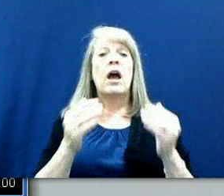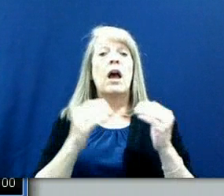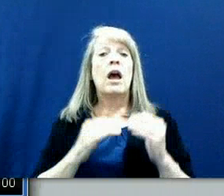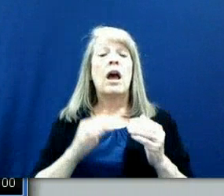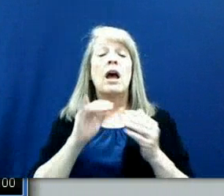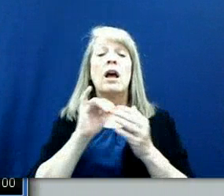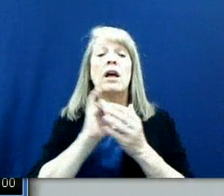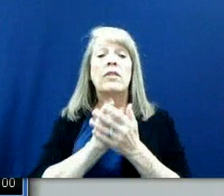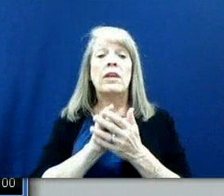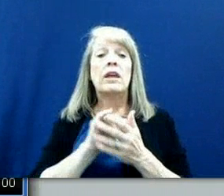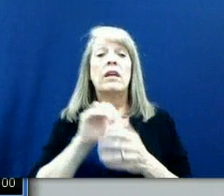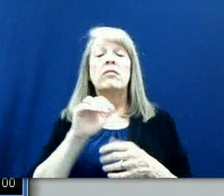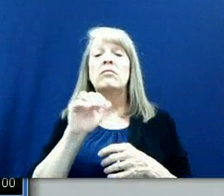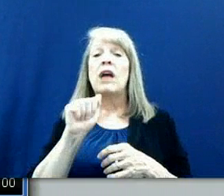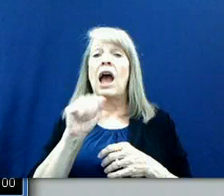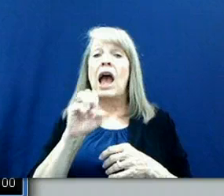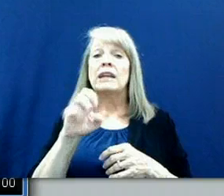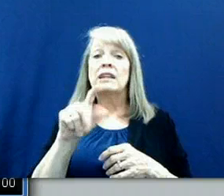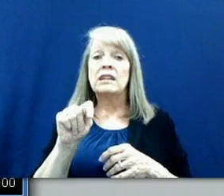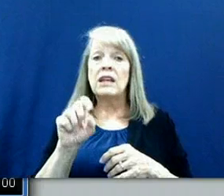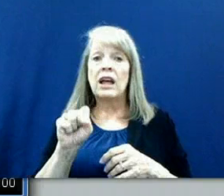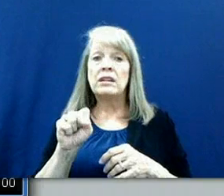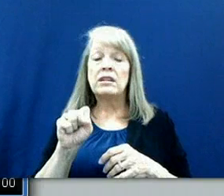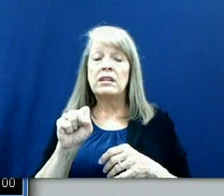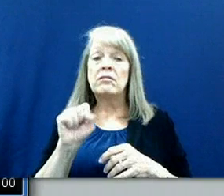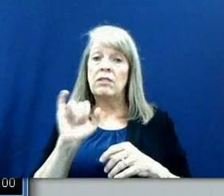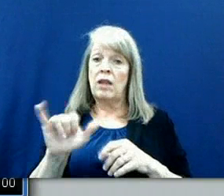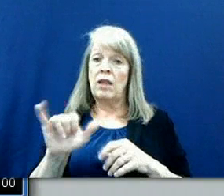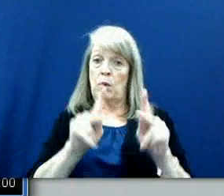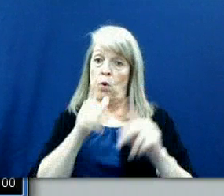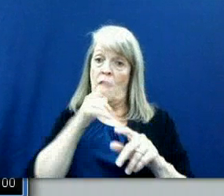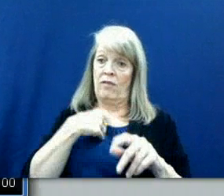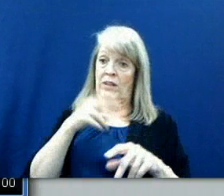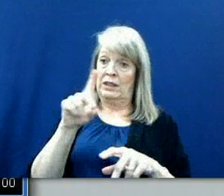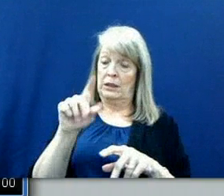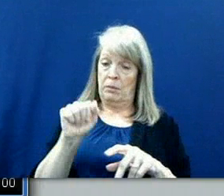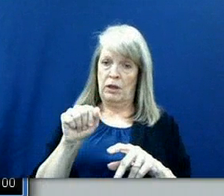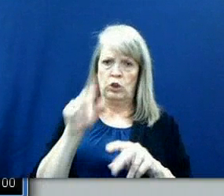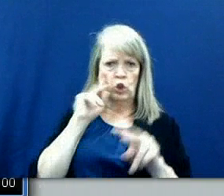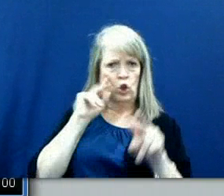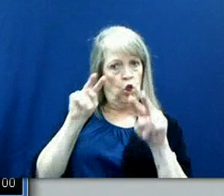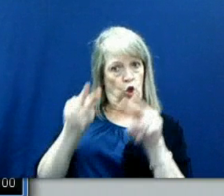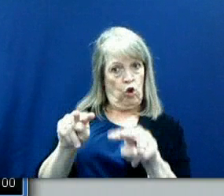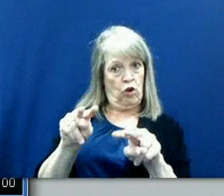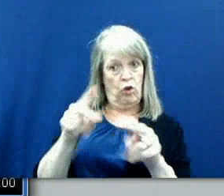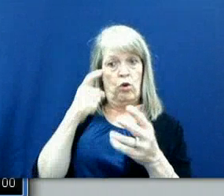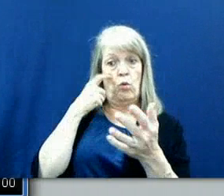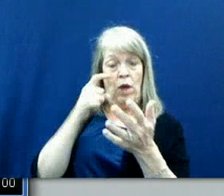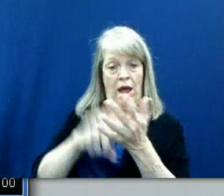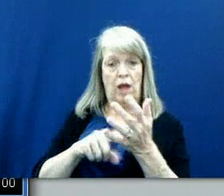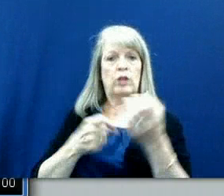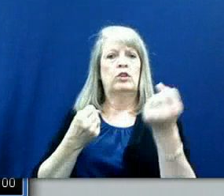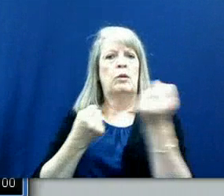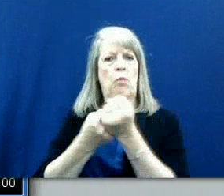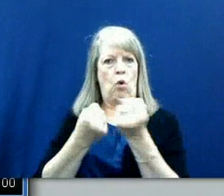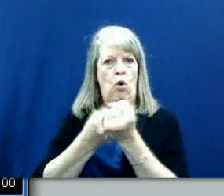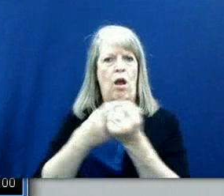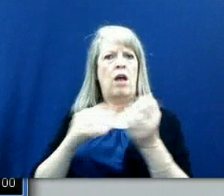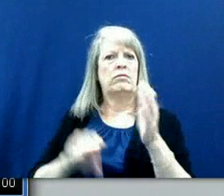The assets of people with disabilities should be emphasized, supported, and developed.